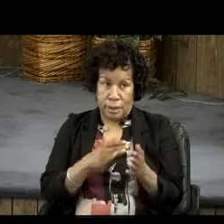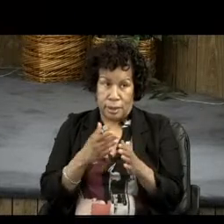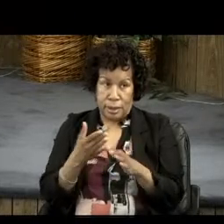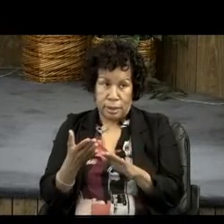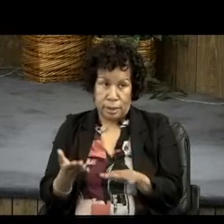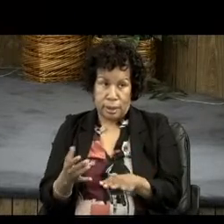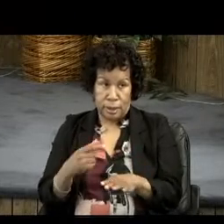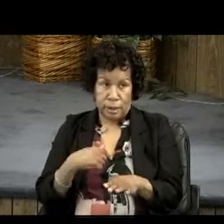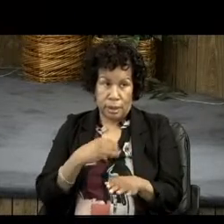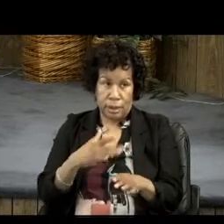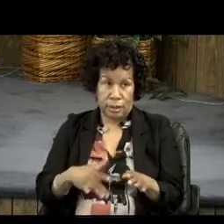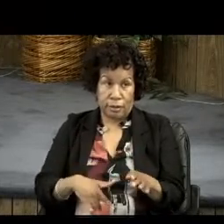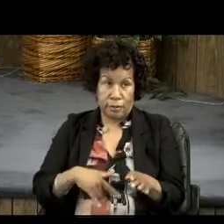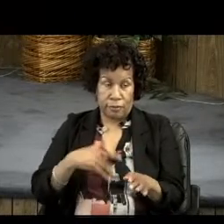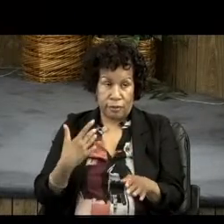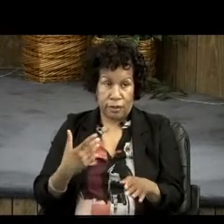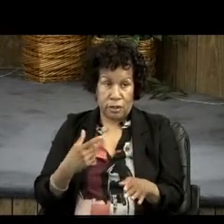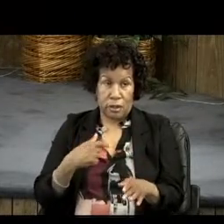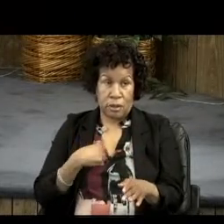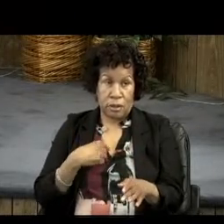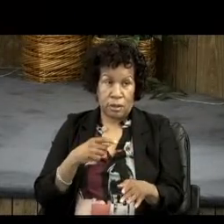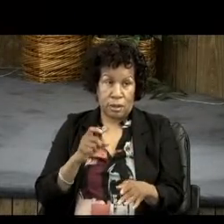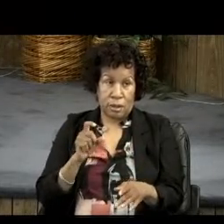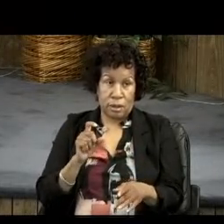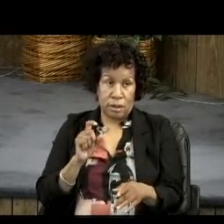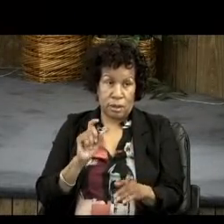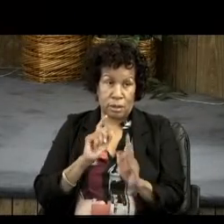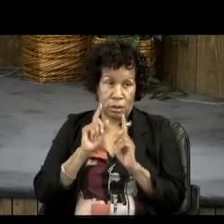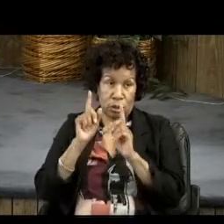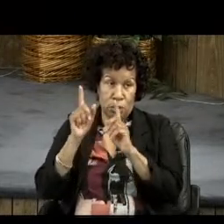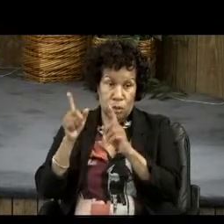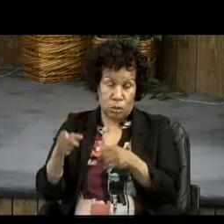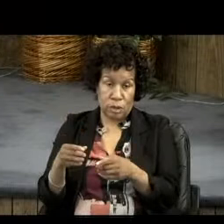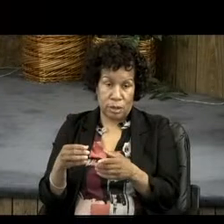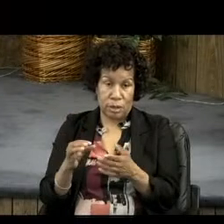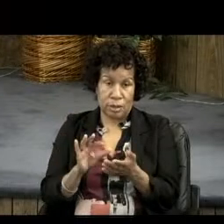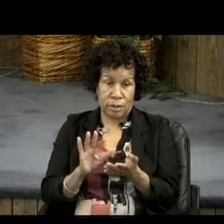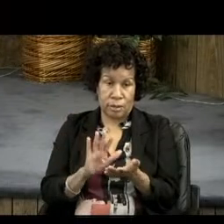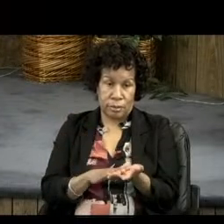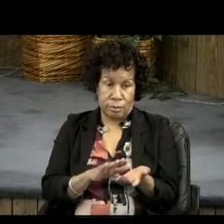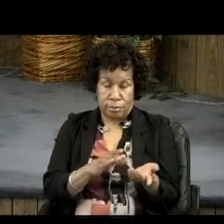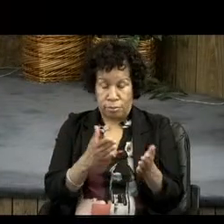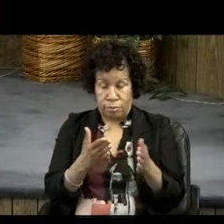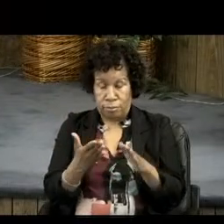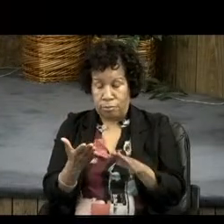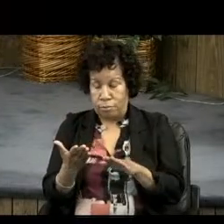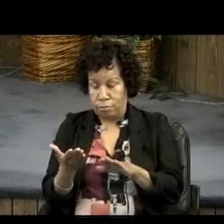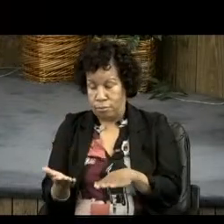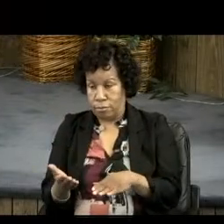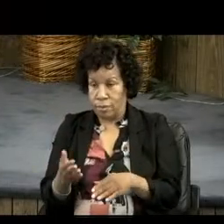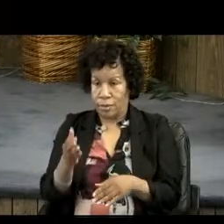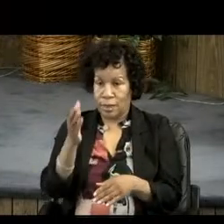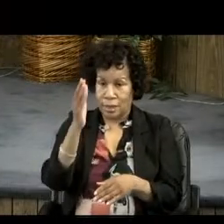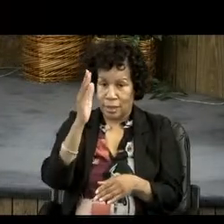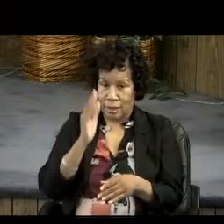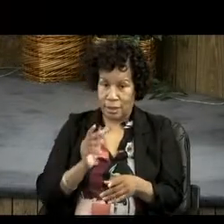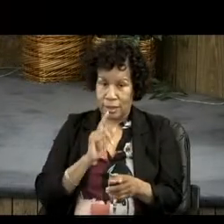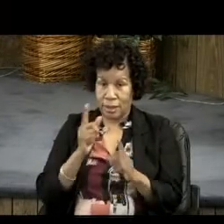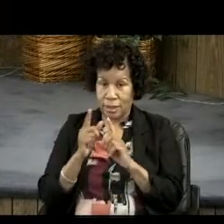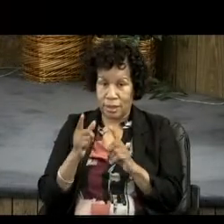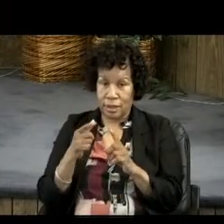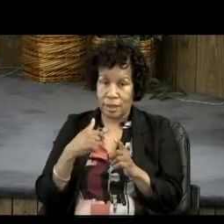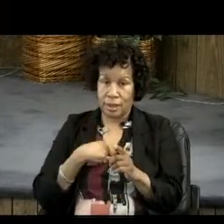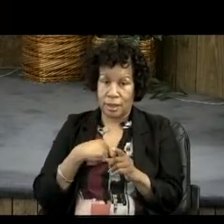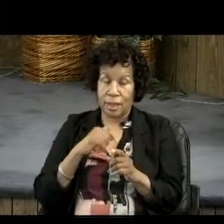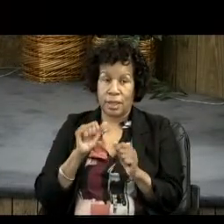trouble. It's because I'm in love. He's taught me that I can trust him, that I can depend upon him, that if nobody